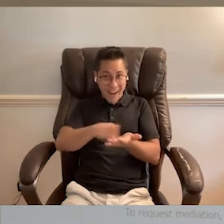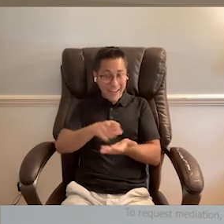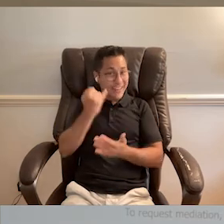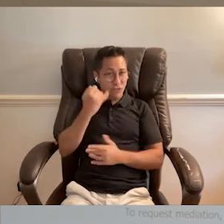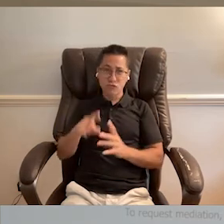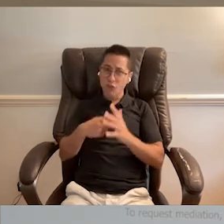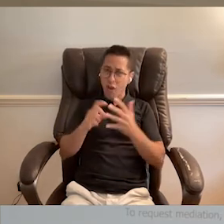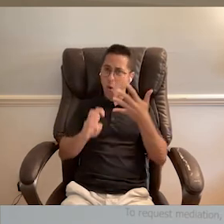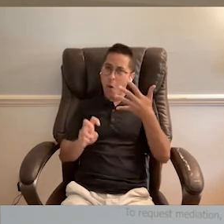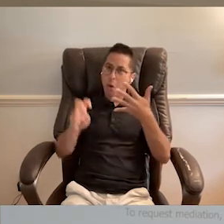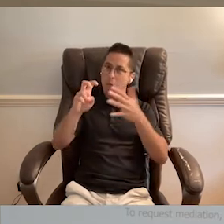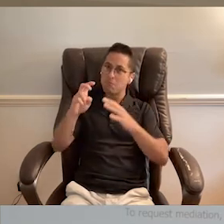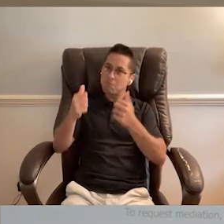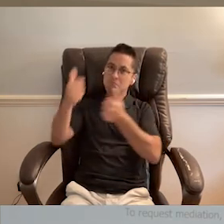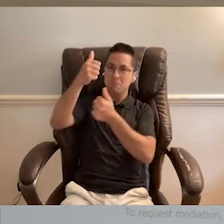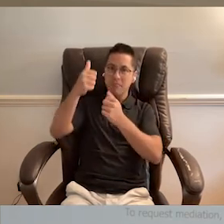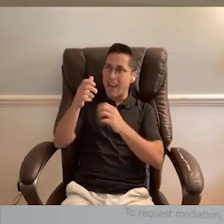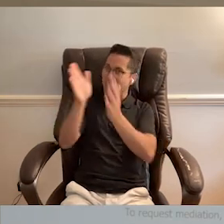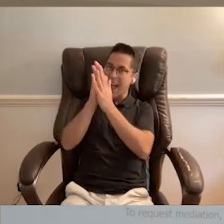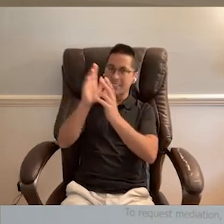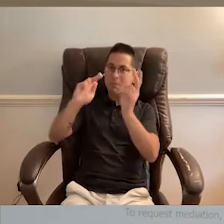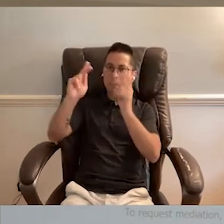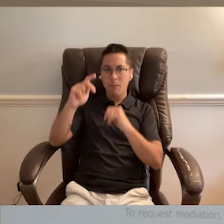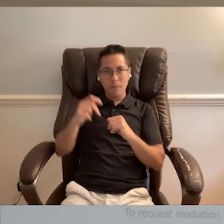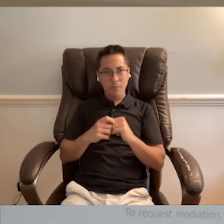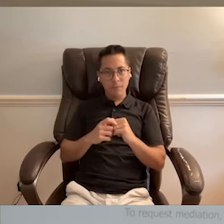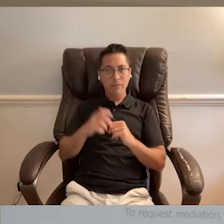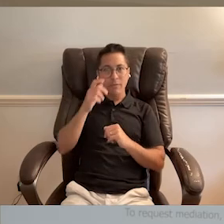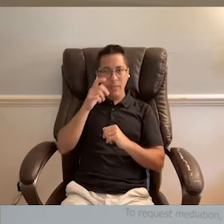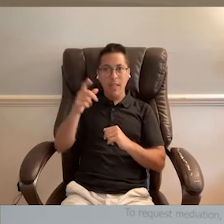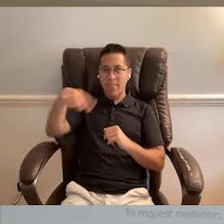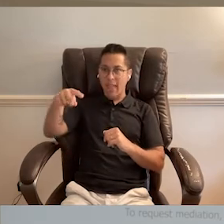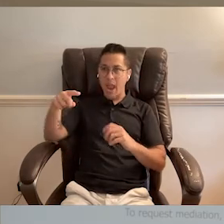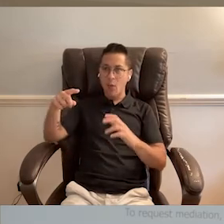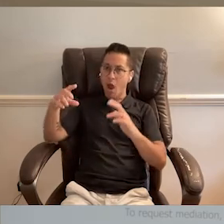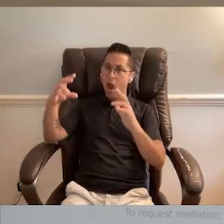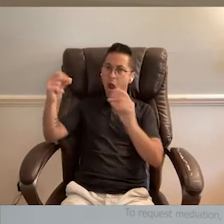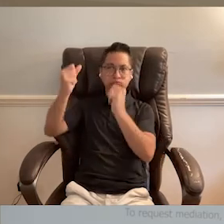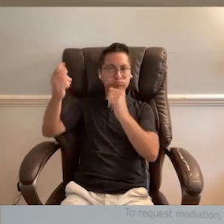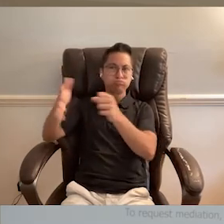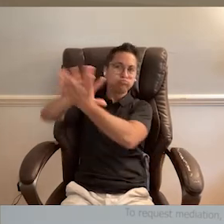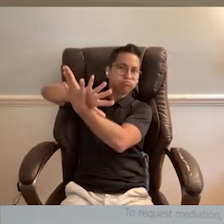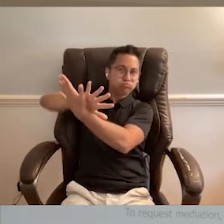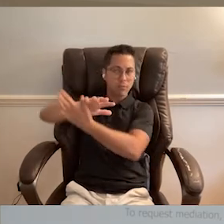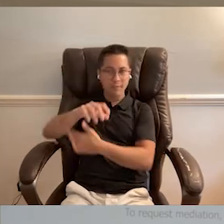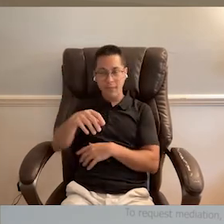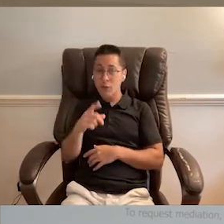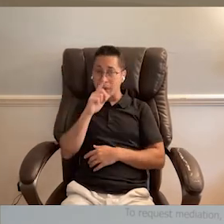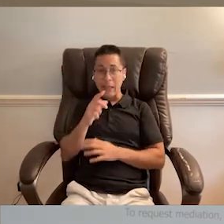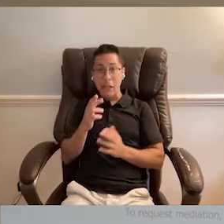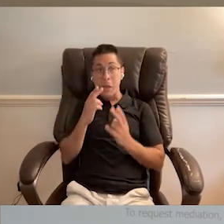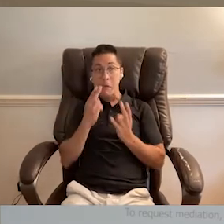and asking people, they're going to shut it down, they're going to cover it up. So just very innocently, hey, I'm